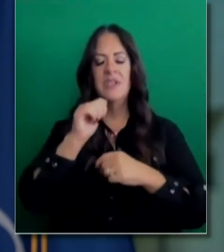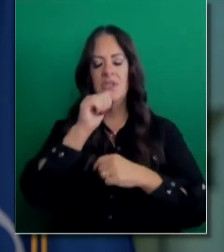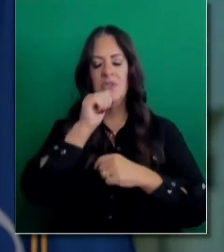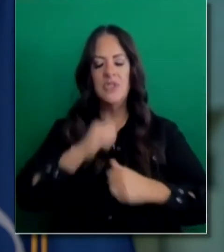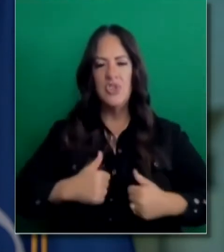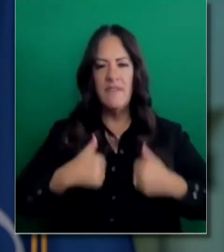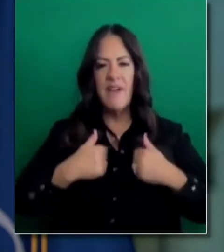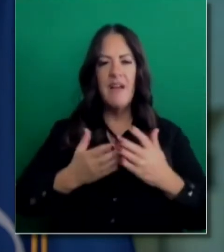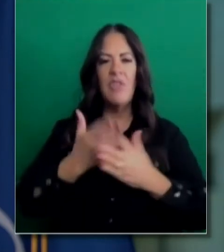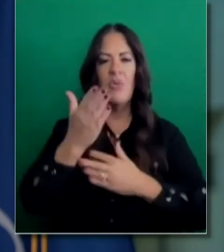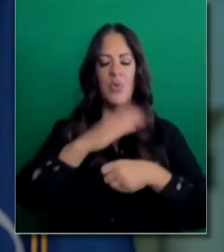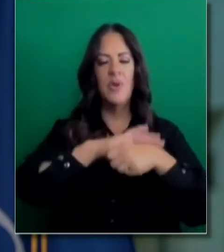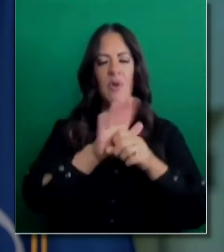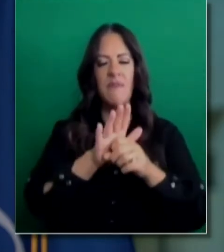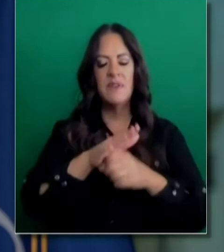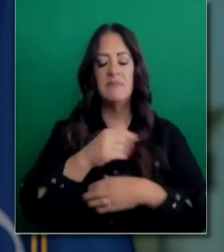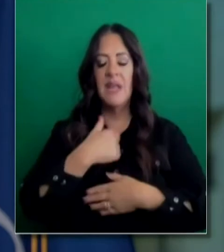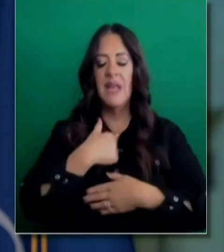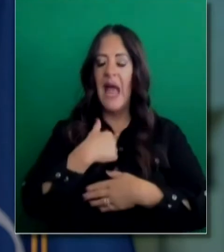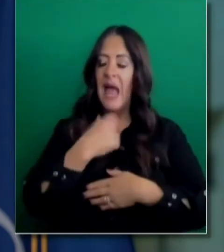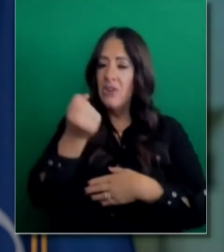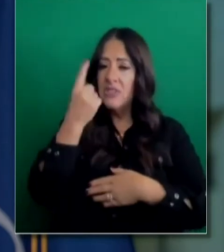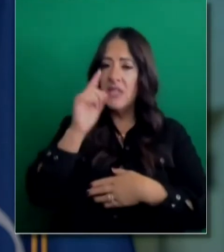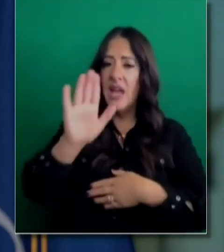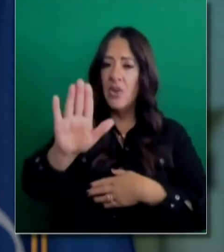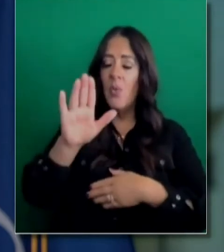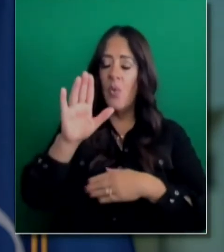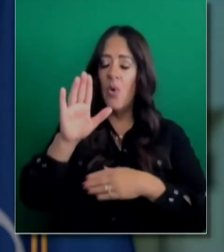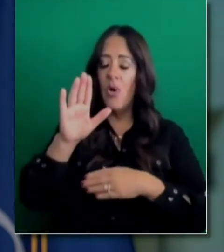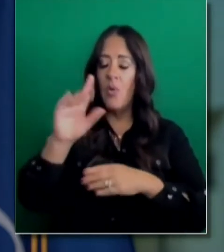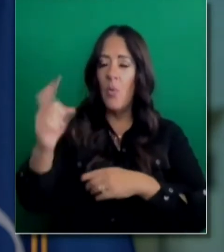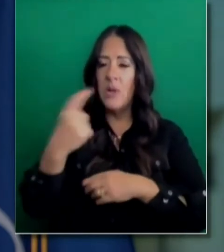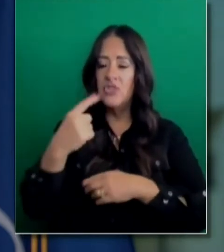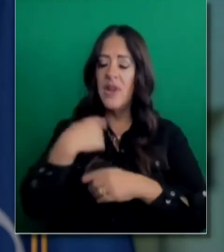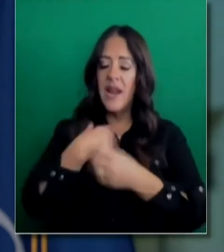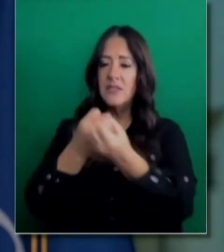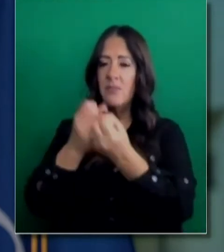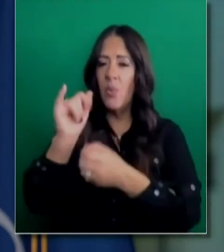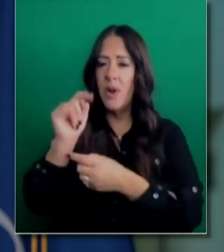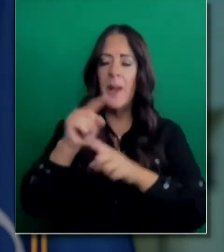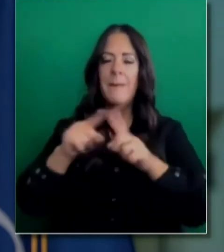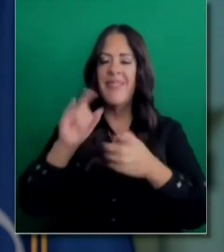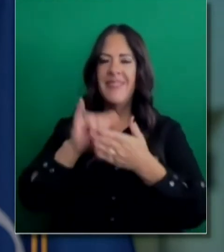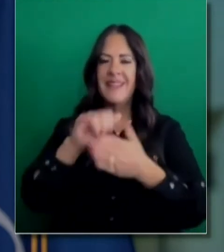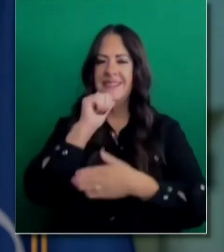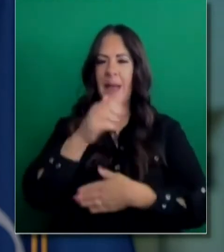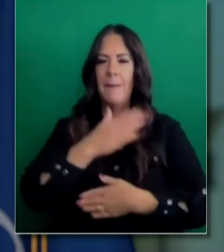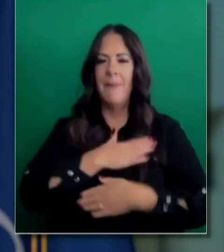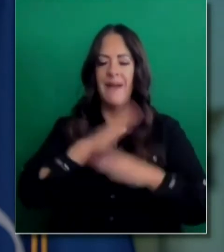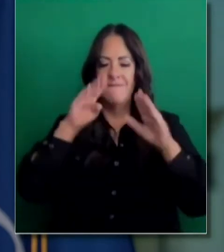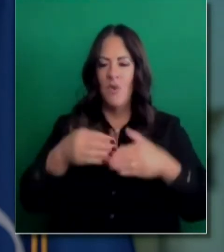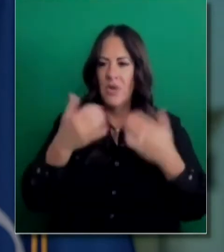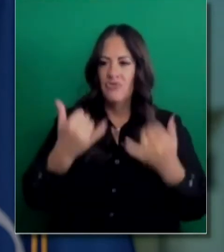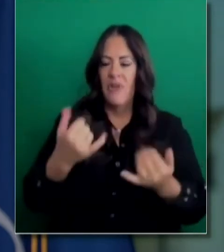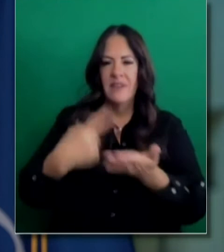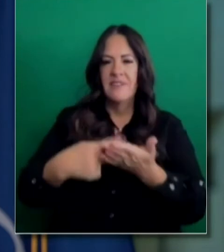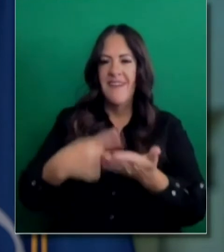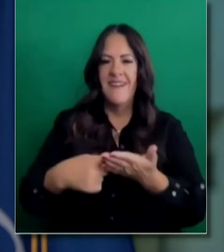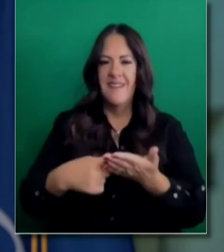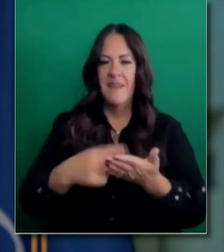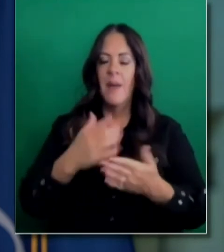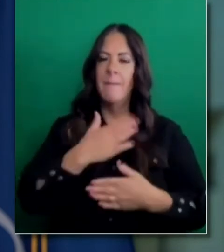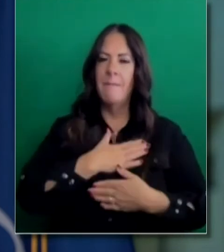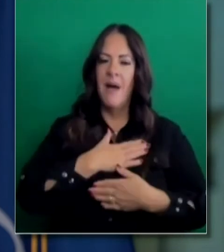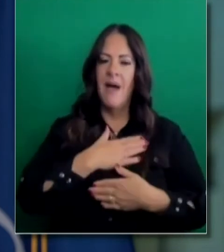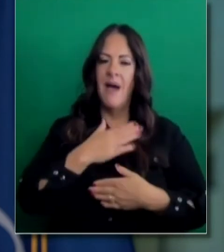and I support it. Clear. But that's not my focus right now. My focus, candidly, is on